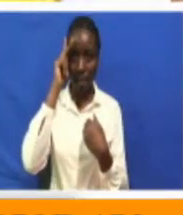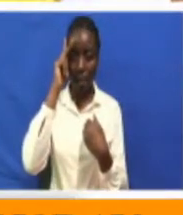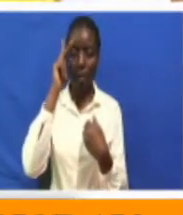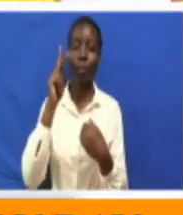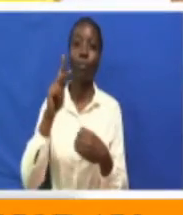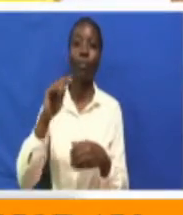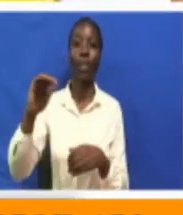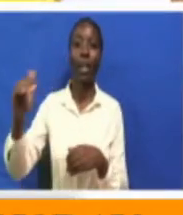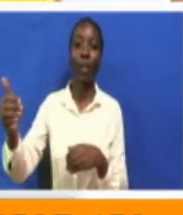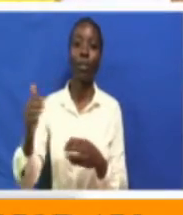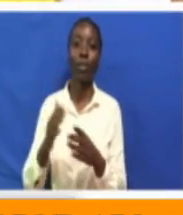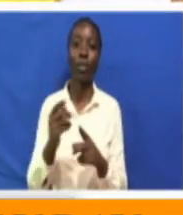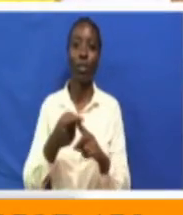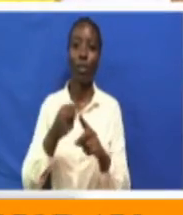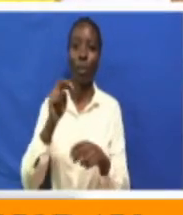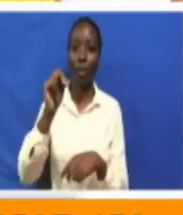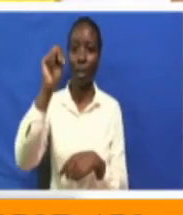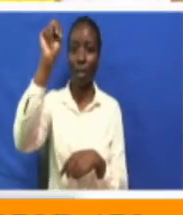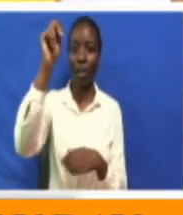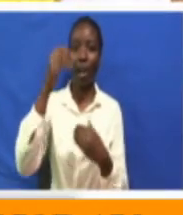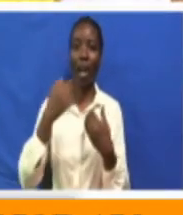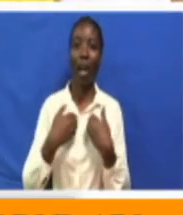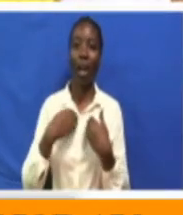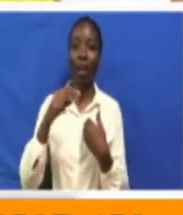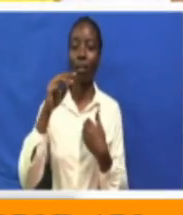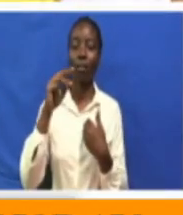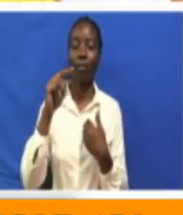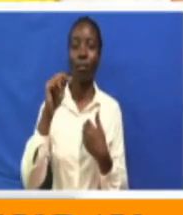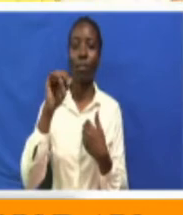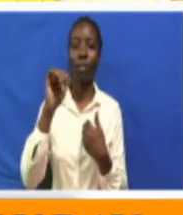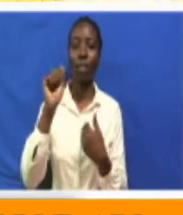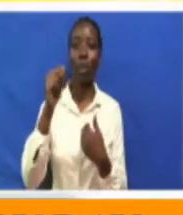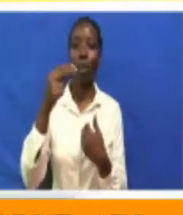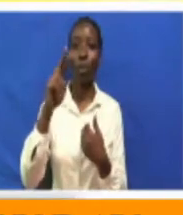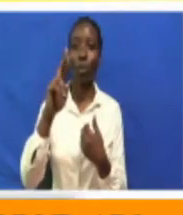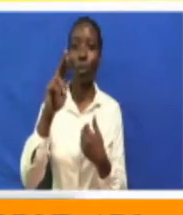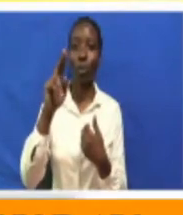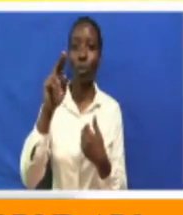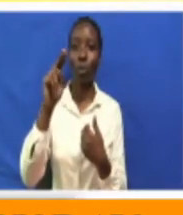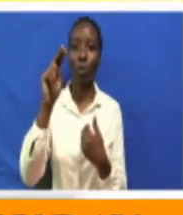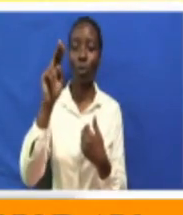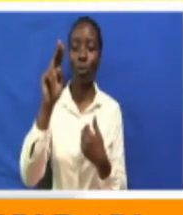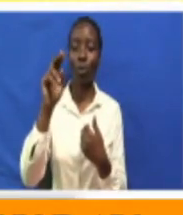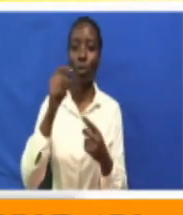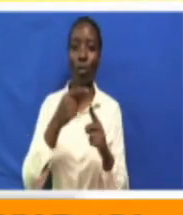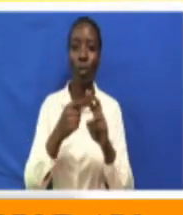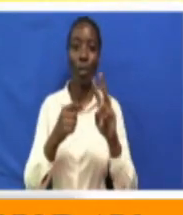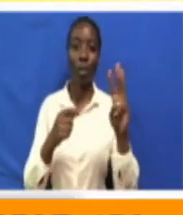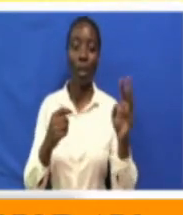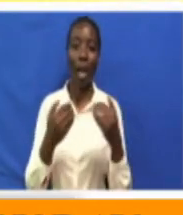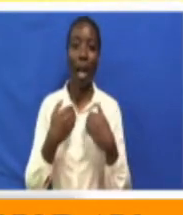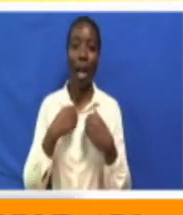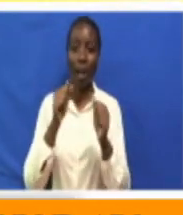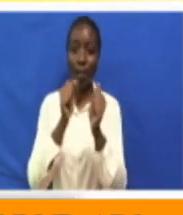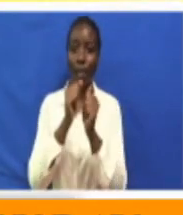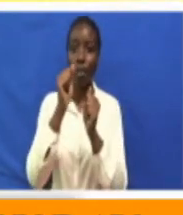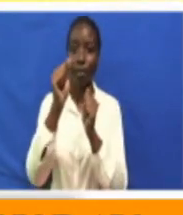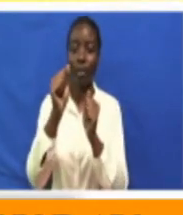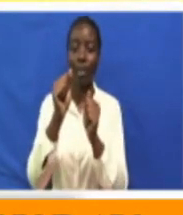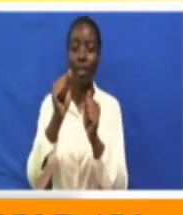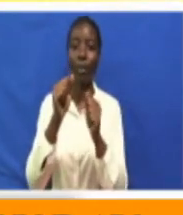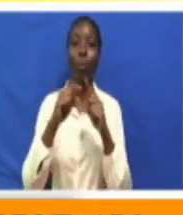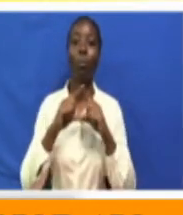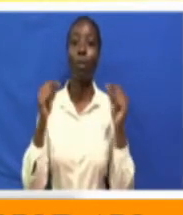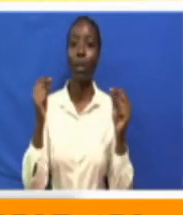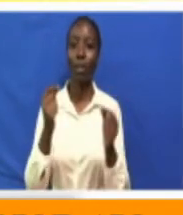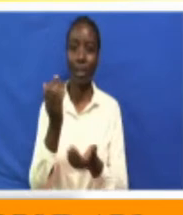to the north and nyahururu dioces to the West there are 15 priests serving in the eight